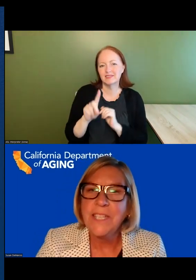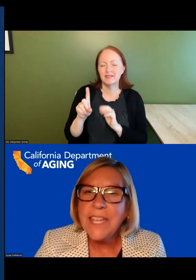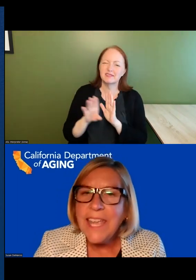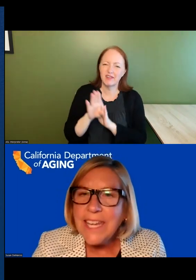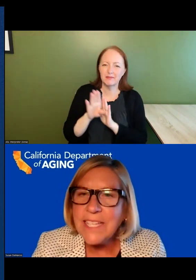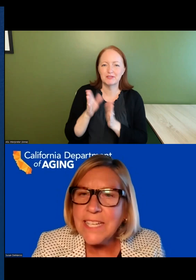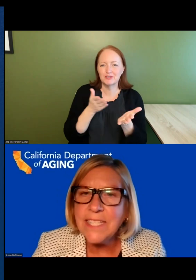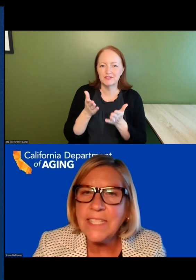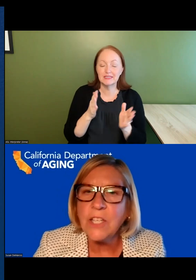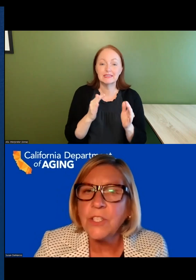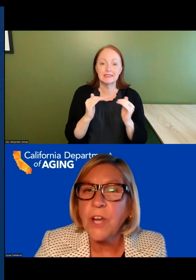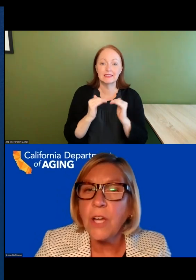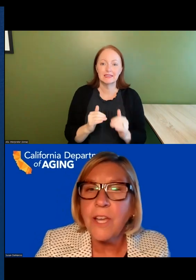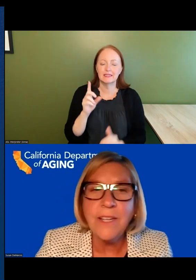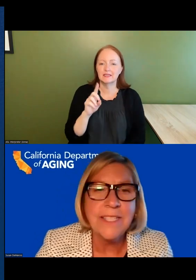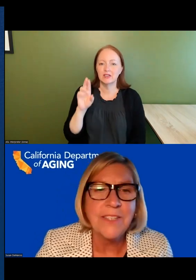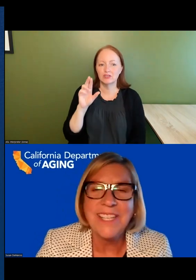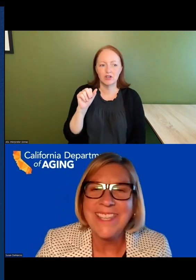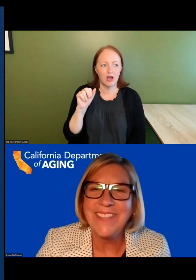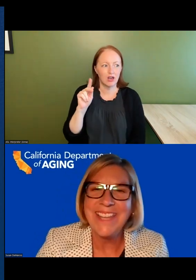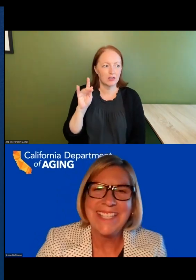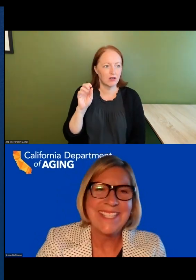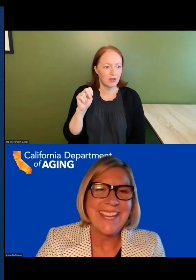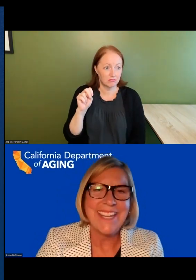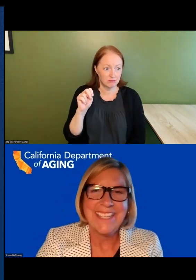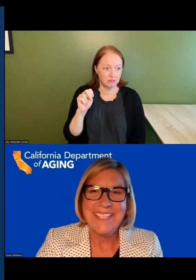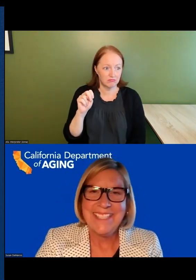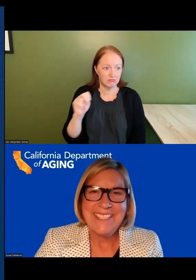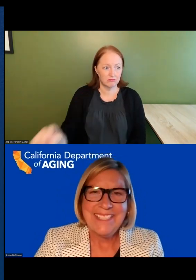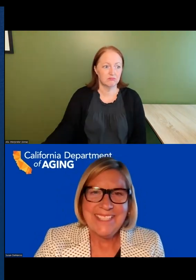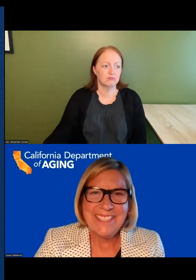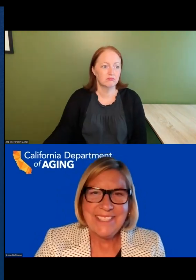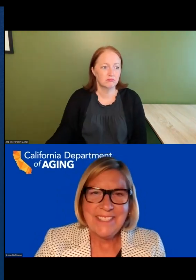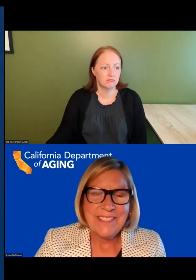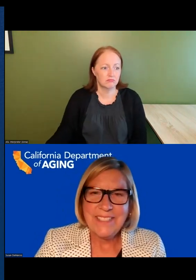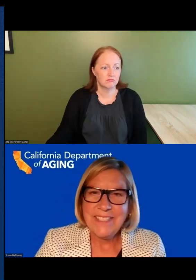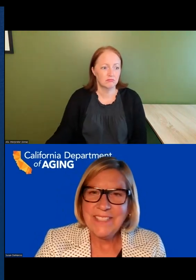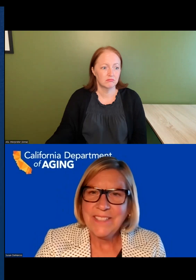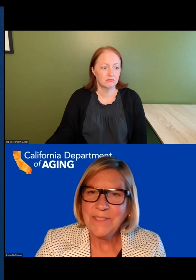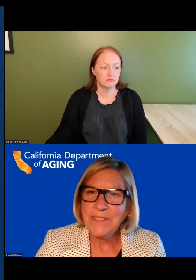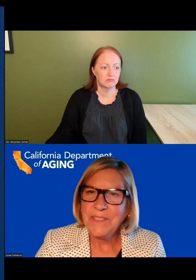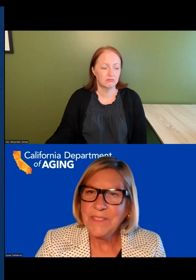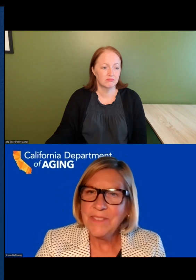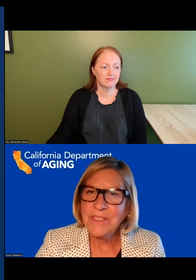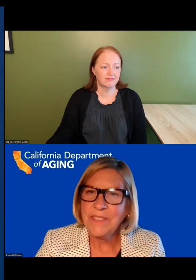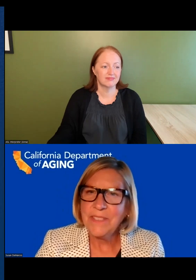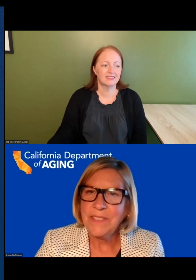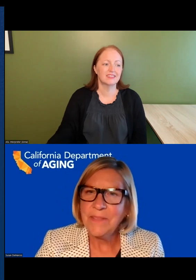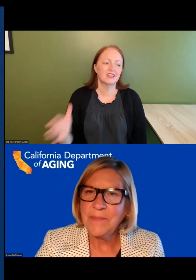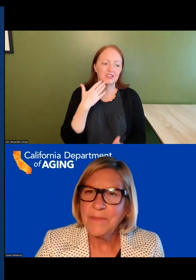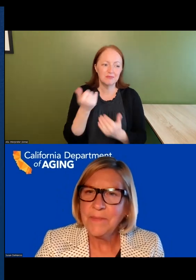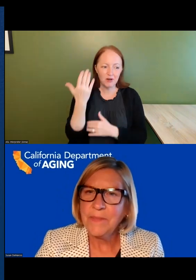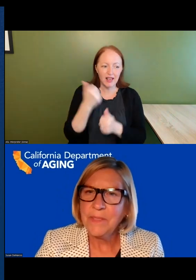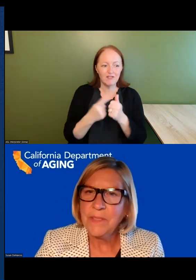Services. Next, I see Dr. Otagon. Is there anything you'd like to say? Just good morning, everyone.